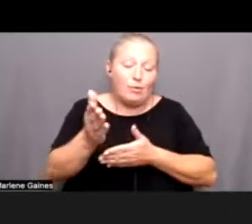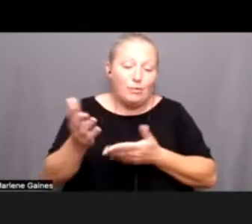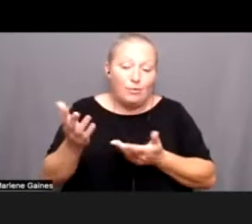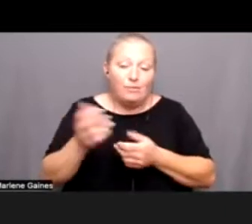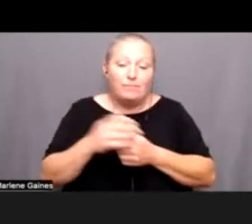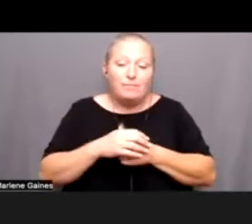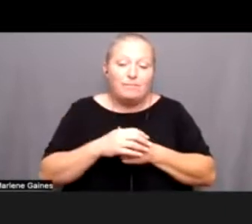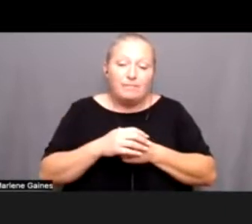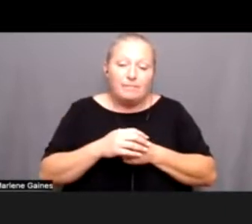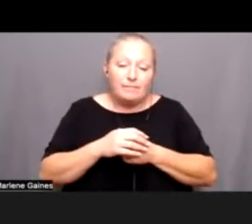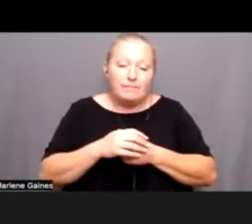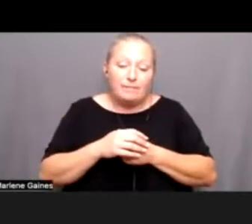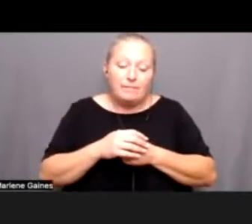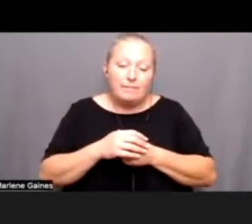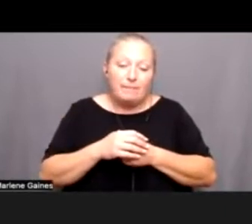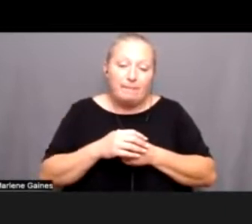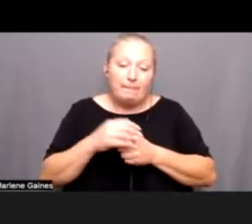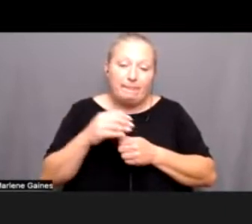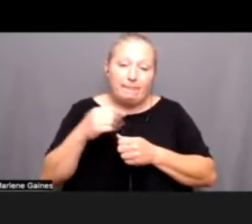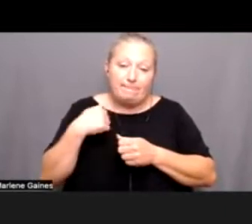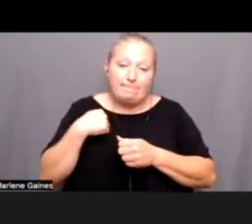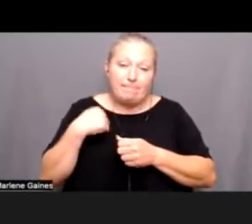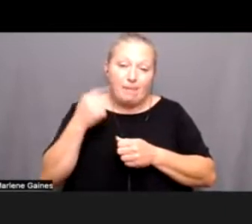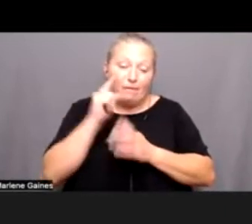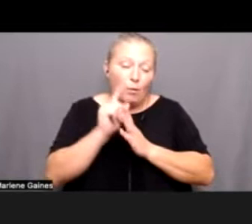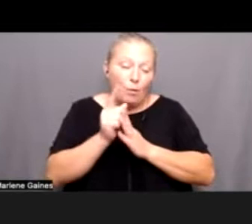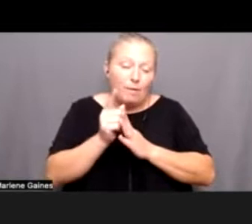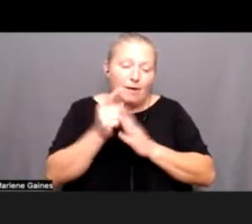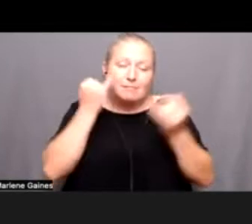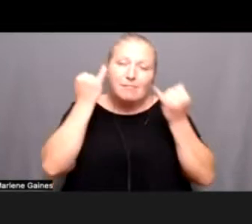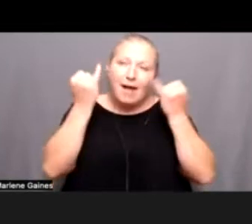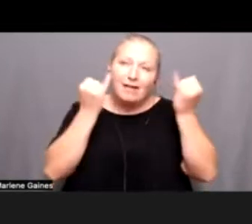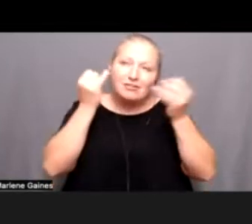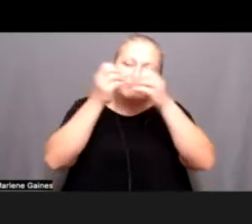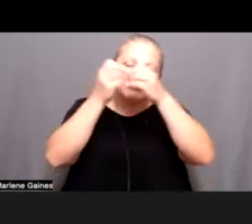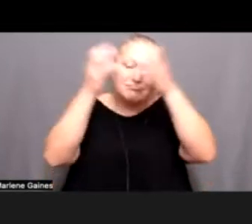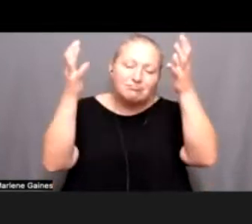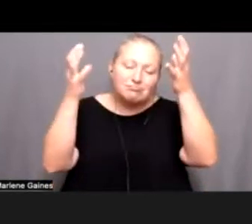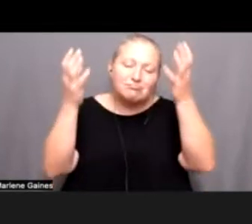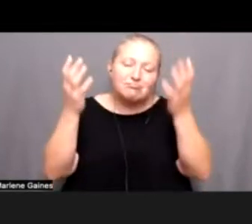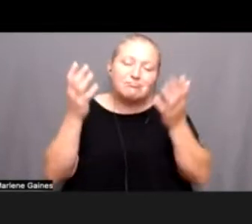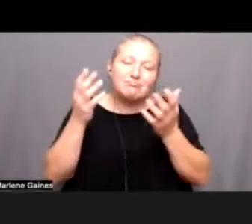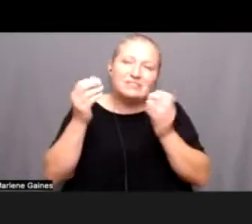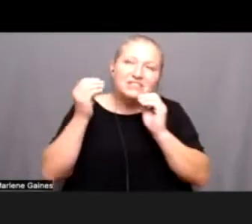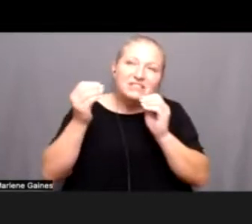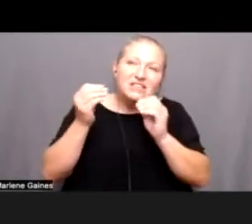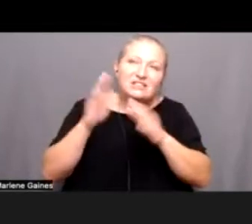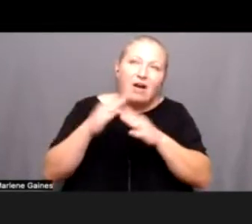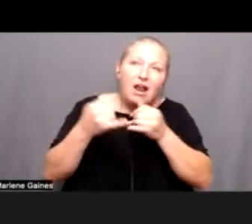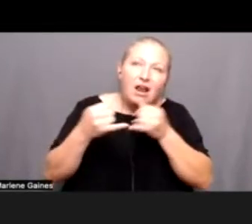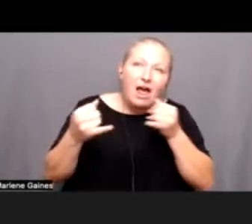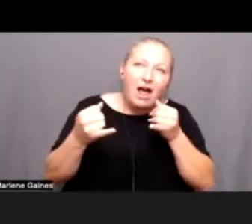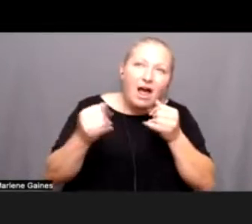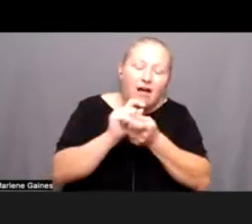And I won't for a moment imagine what it's like to teach online, to pivot